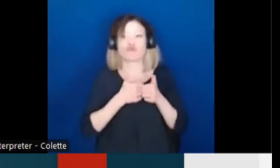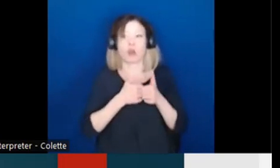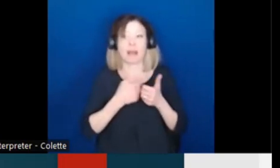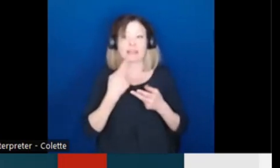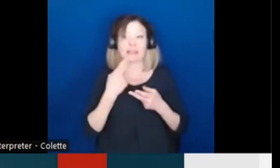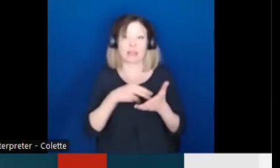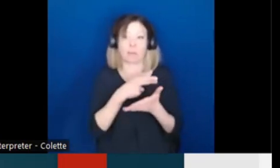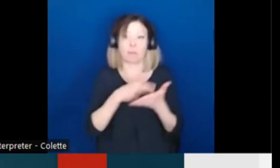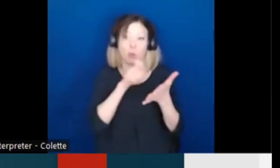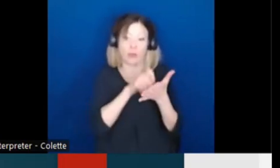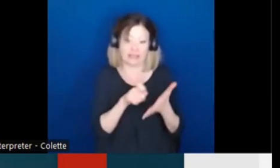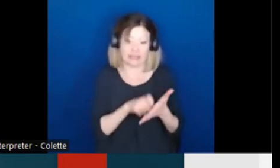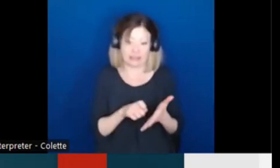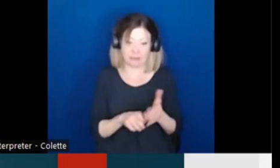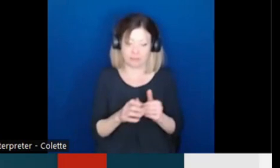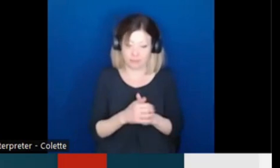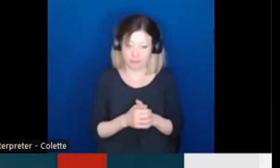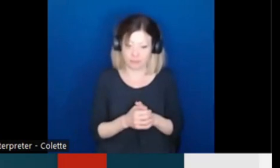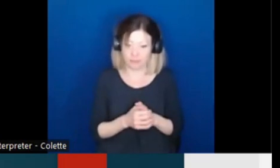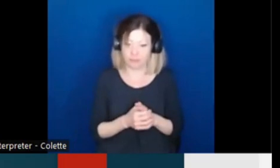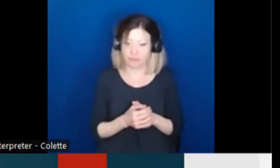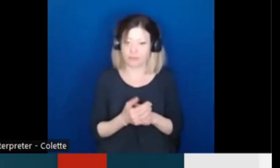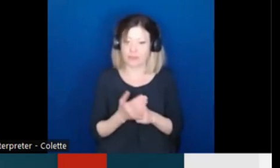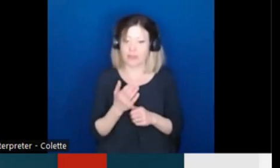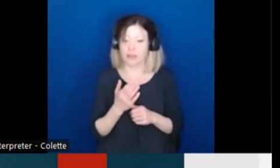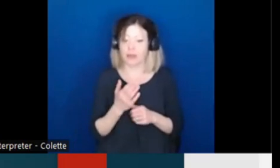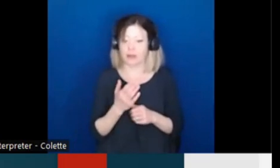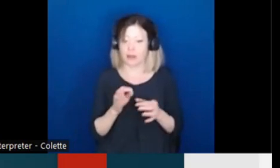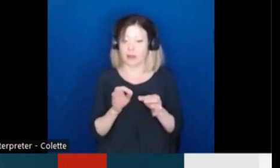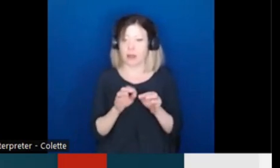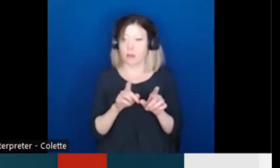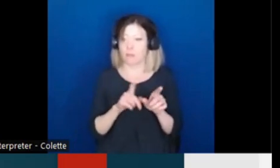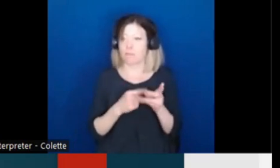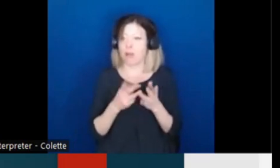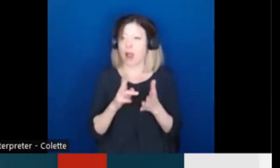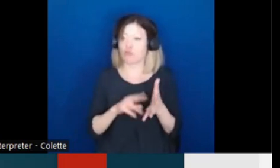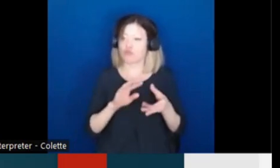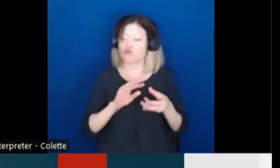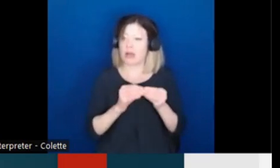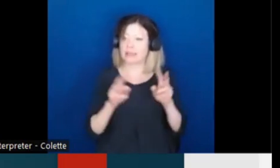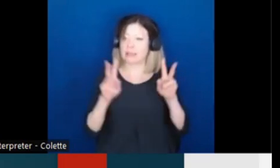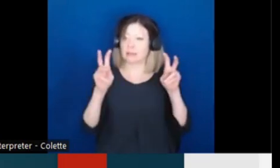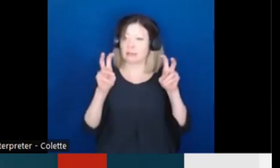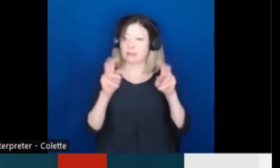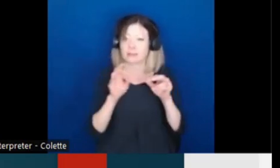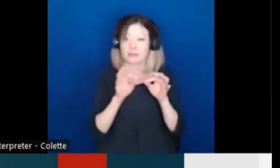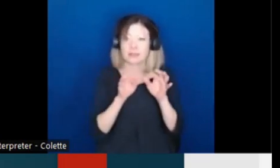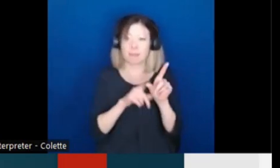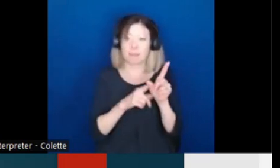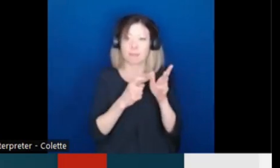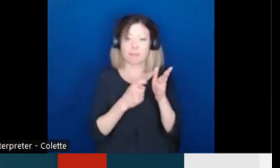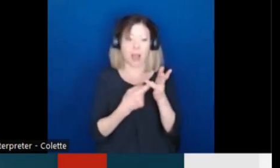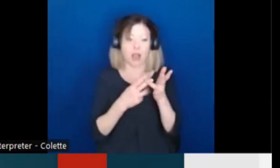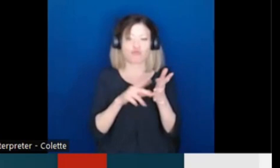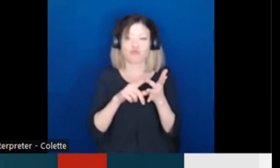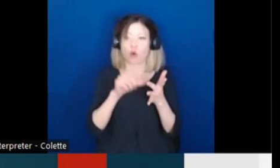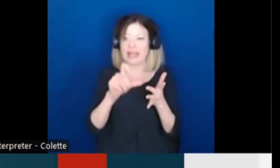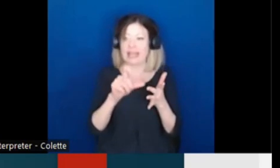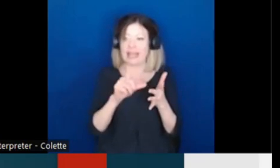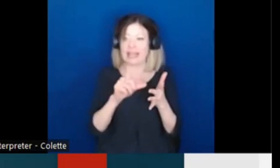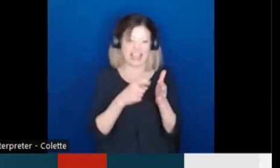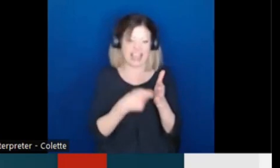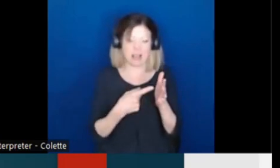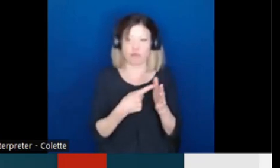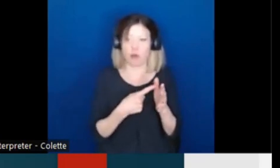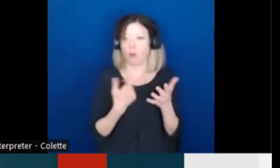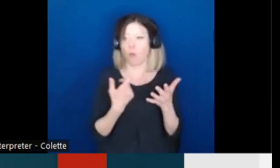He created the idea of something we call a Byronic hero. So you might have heard of the Byronic or anti-hero. You still see